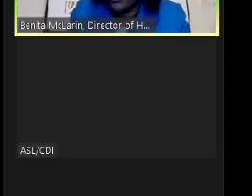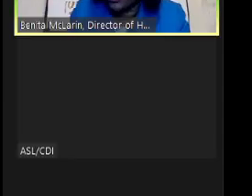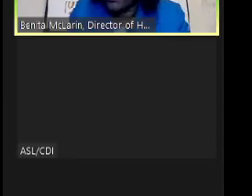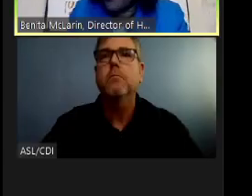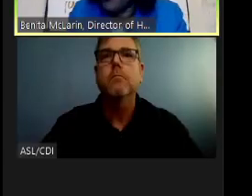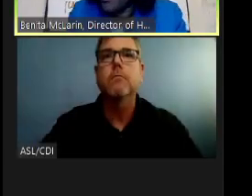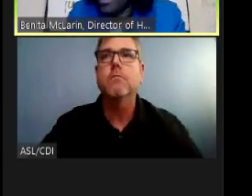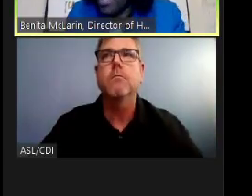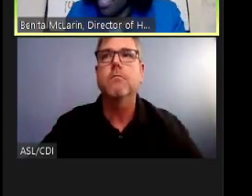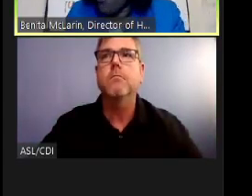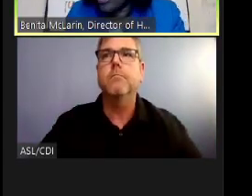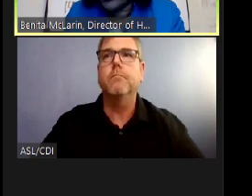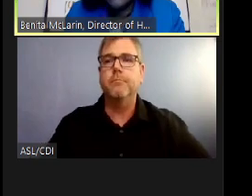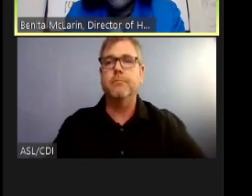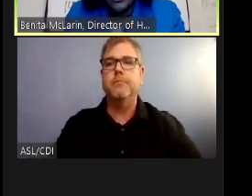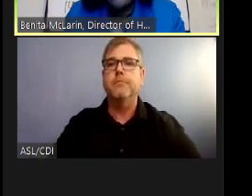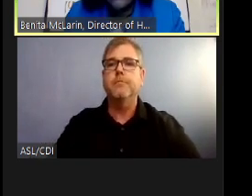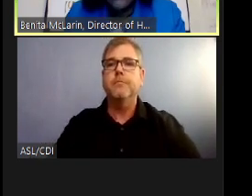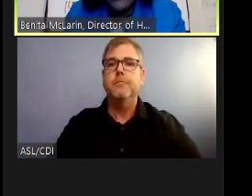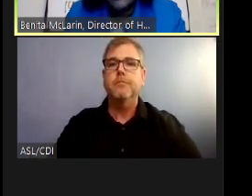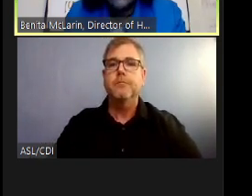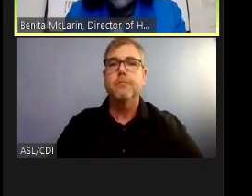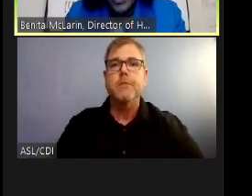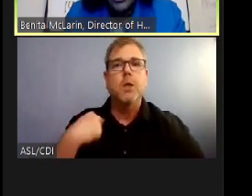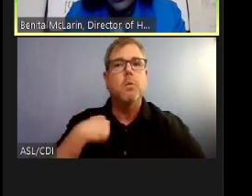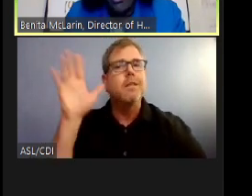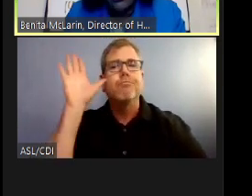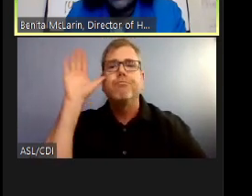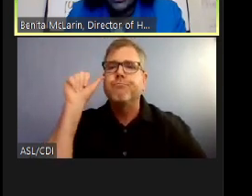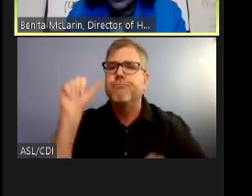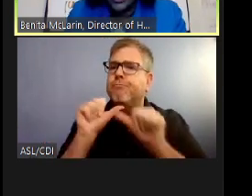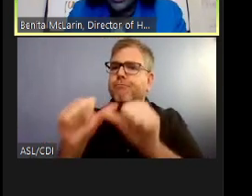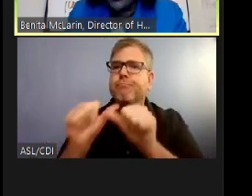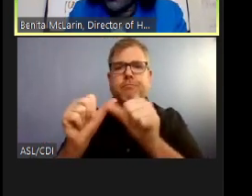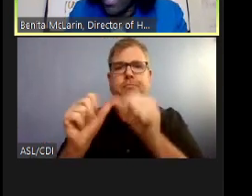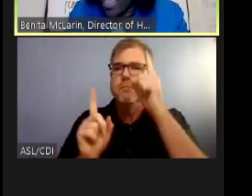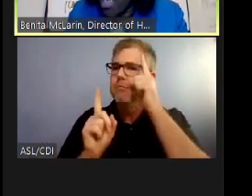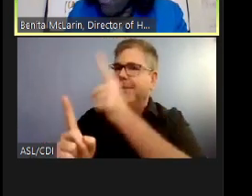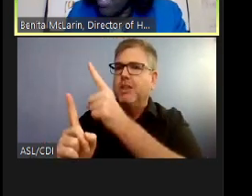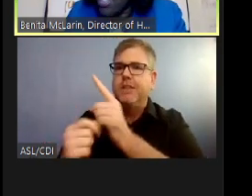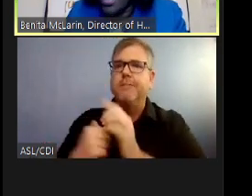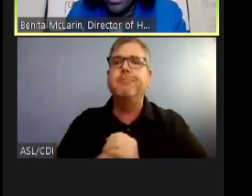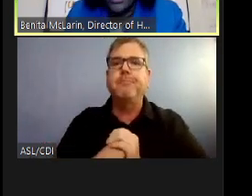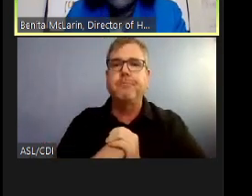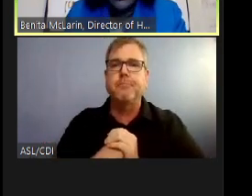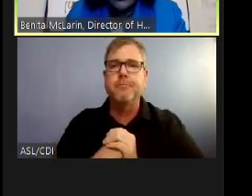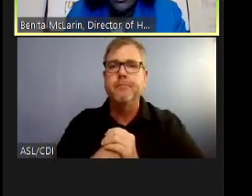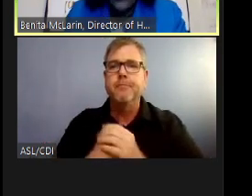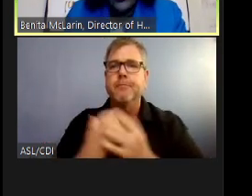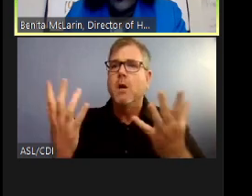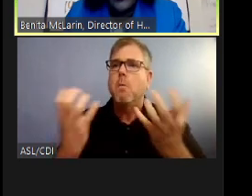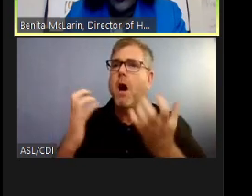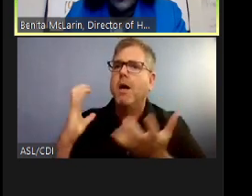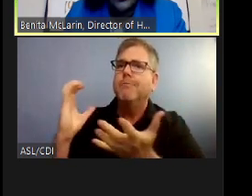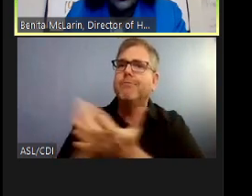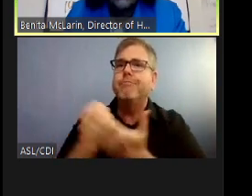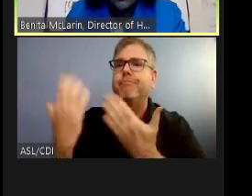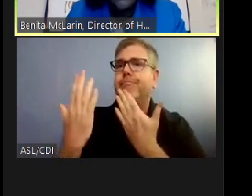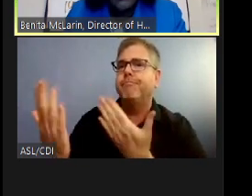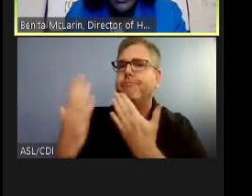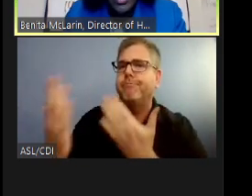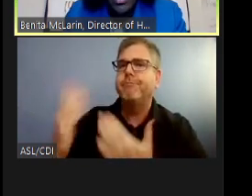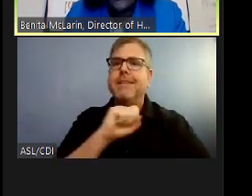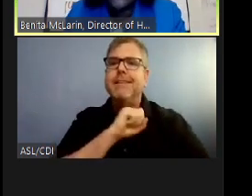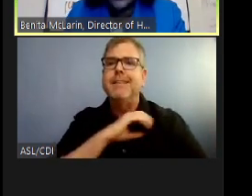that mission. I want to take just a moment to thank all the dedicated staff in Health and Human